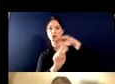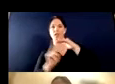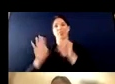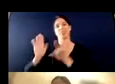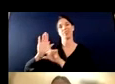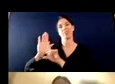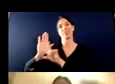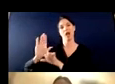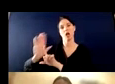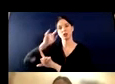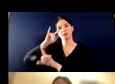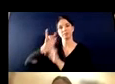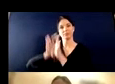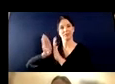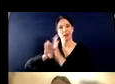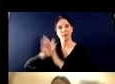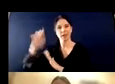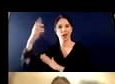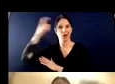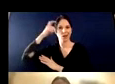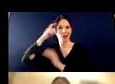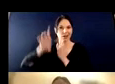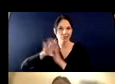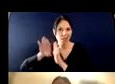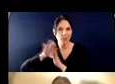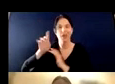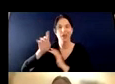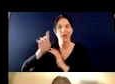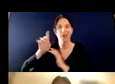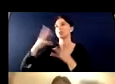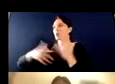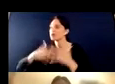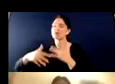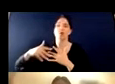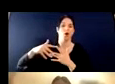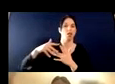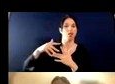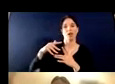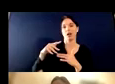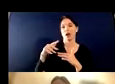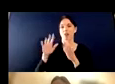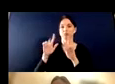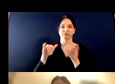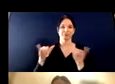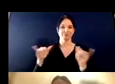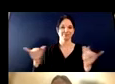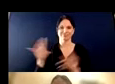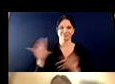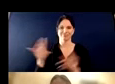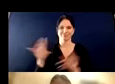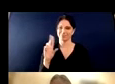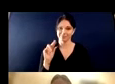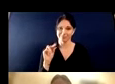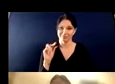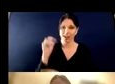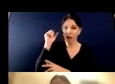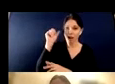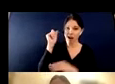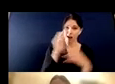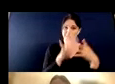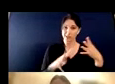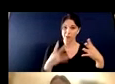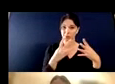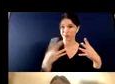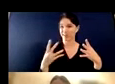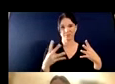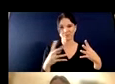their cognitive development, social development. The audiogram alone does not determine any of development in any